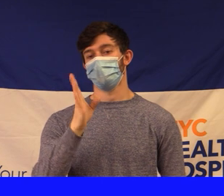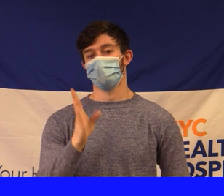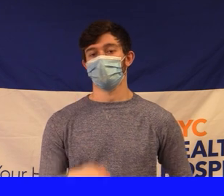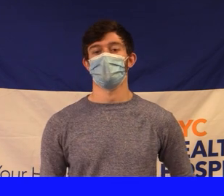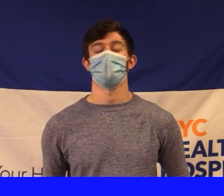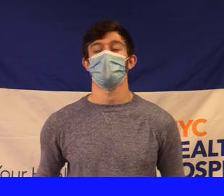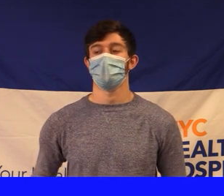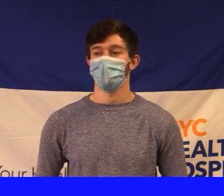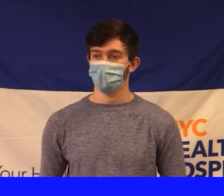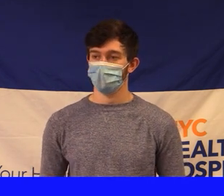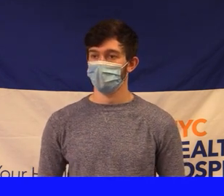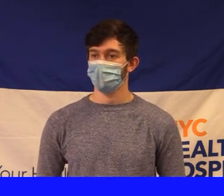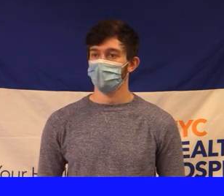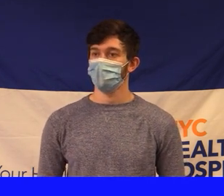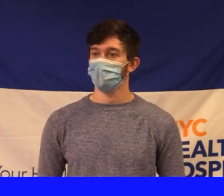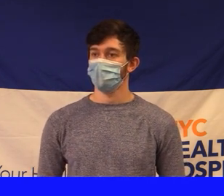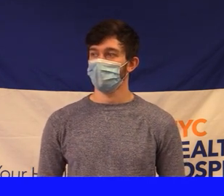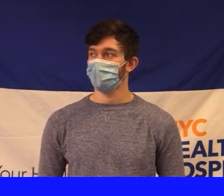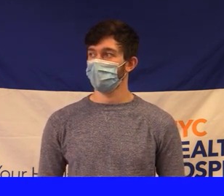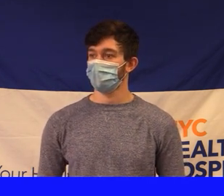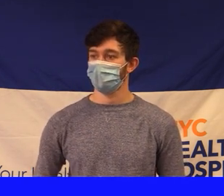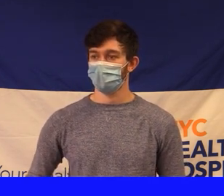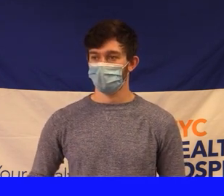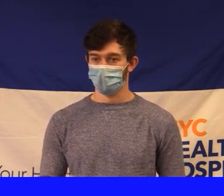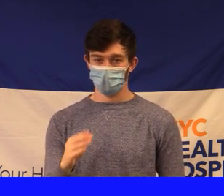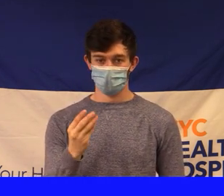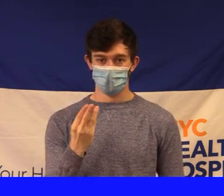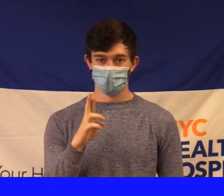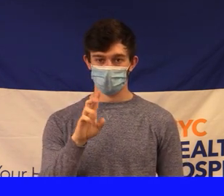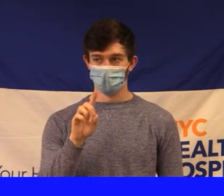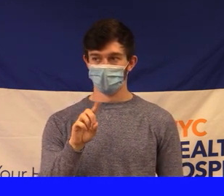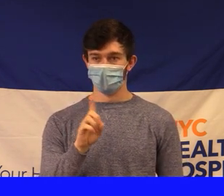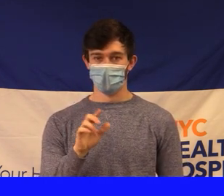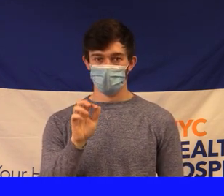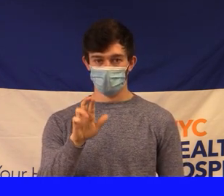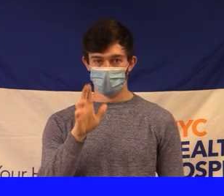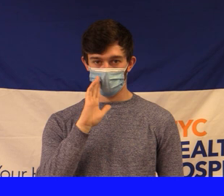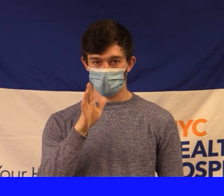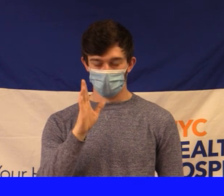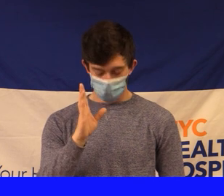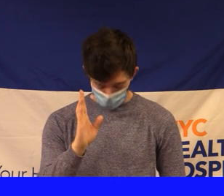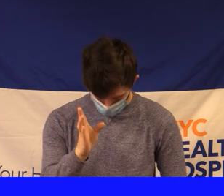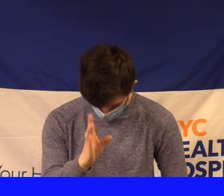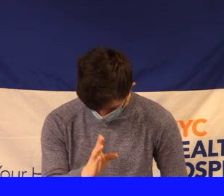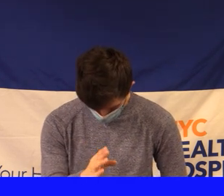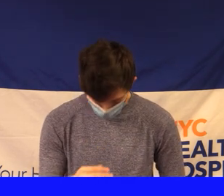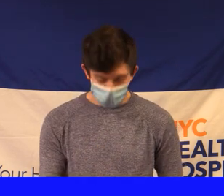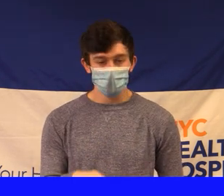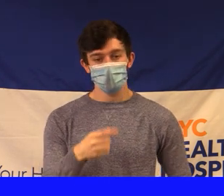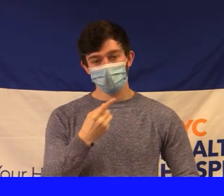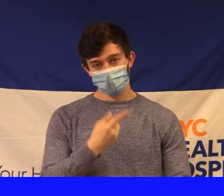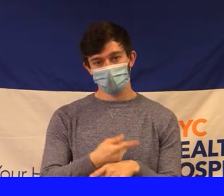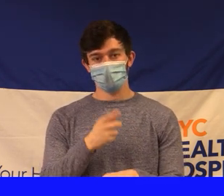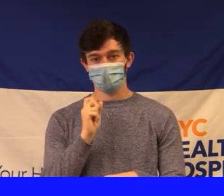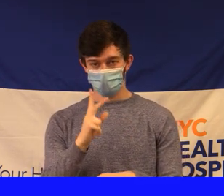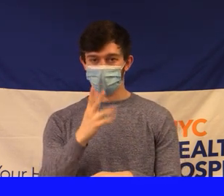item. And I think Mr. Ziegler, you're going to be presenting that. Great. Thank you so much. This